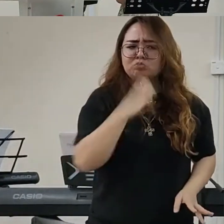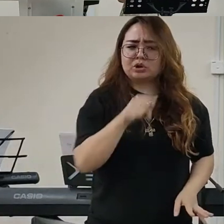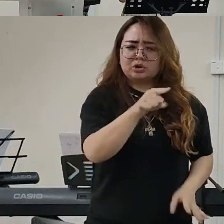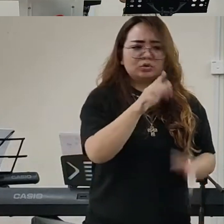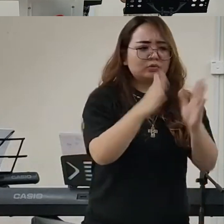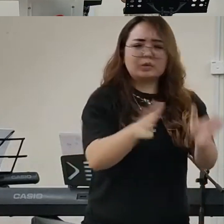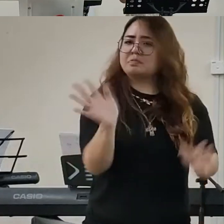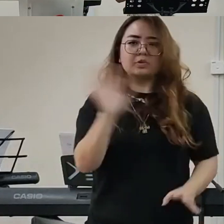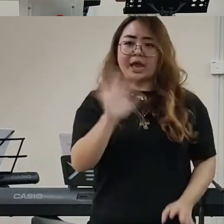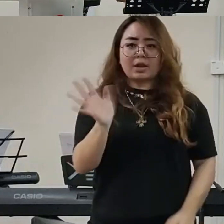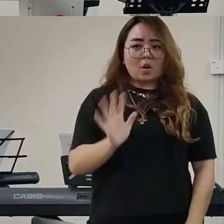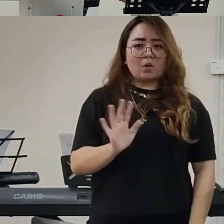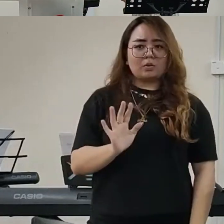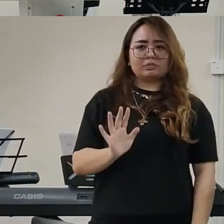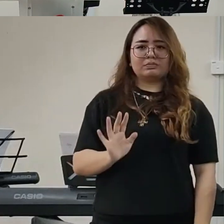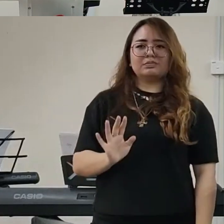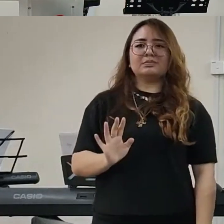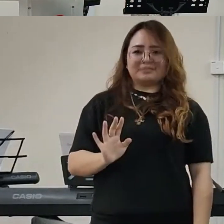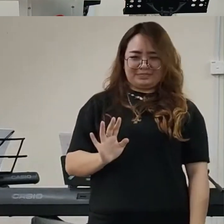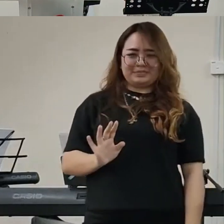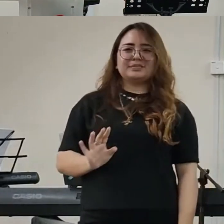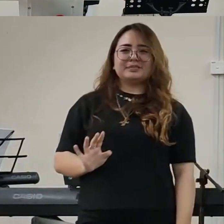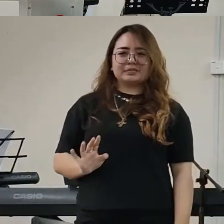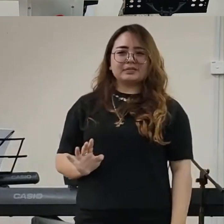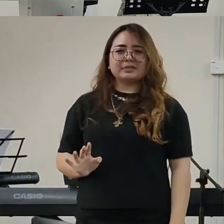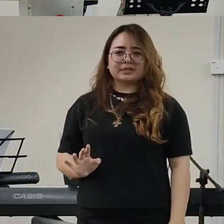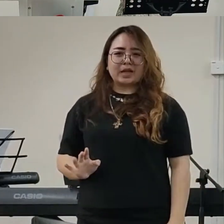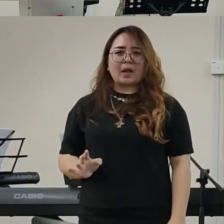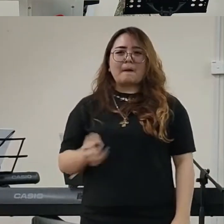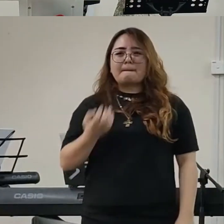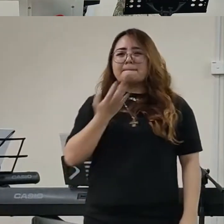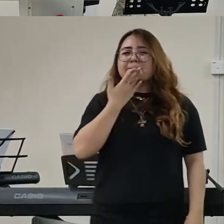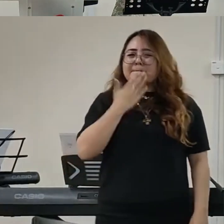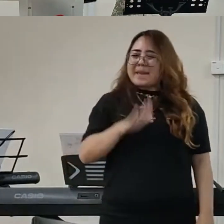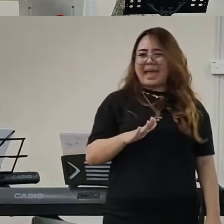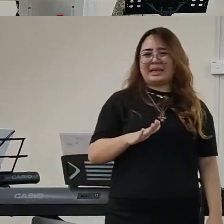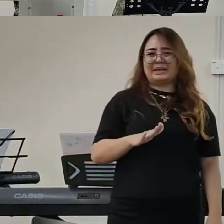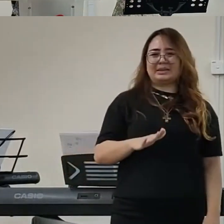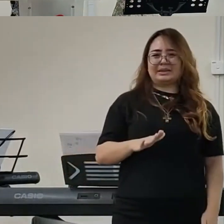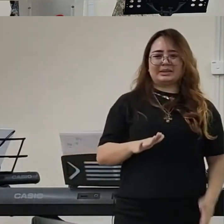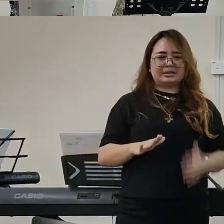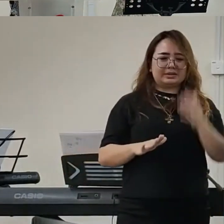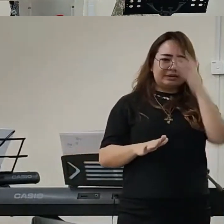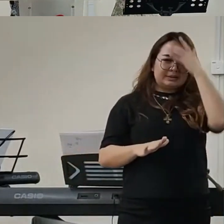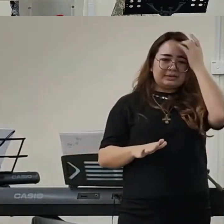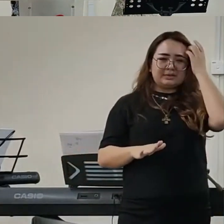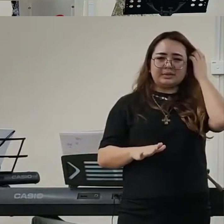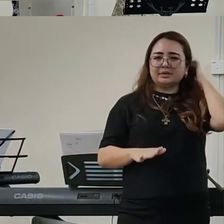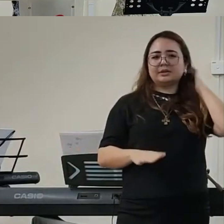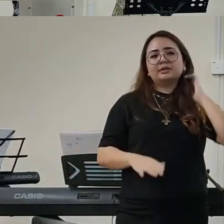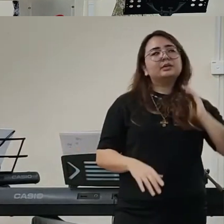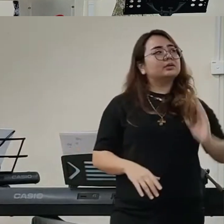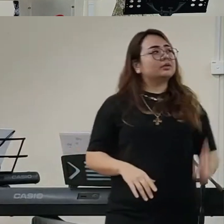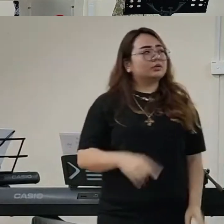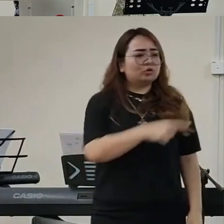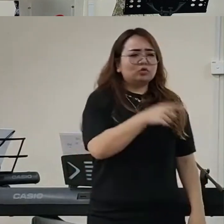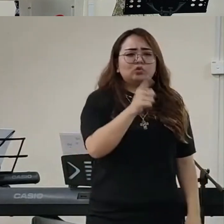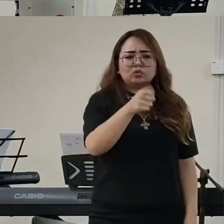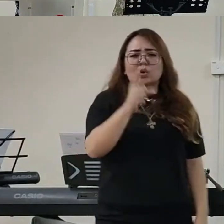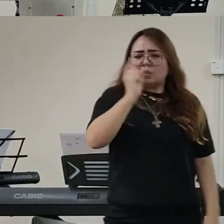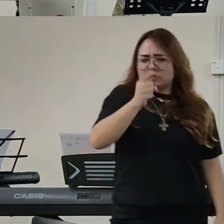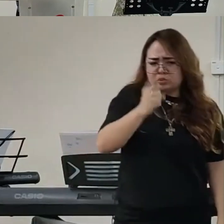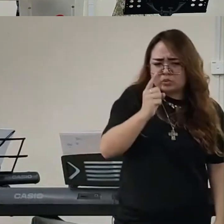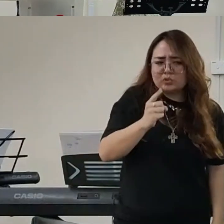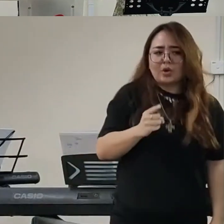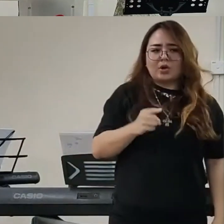not called to force, to be cruel, and to rule. Like, I am your shepherd. What I tell you to do, you